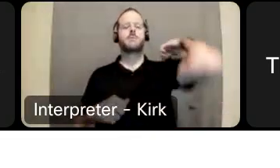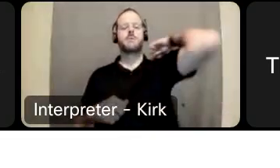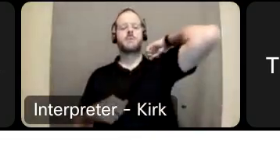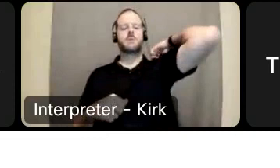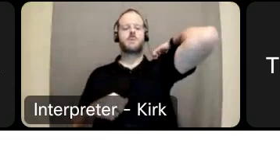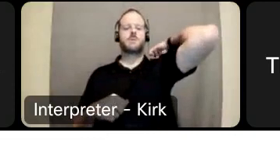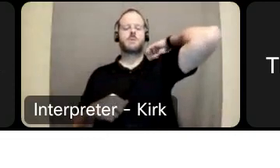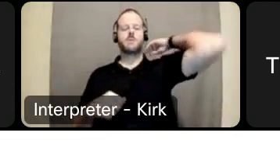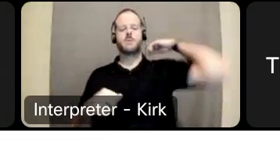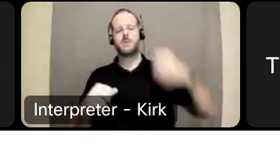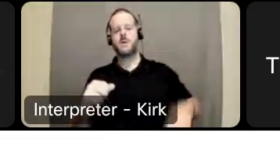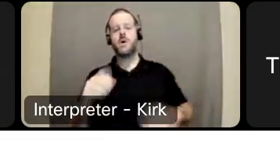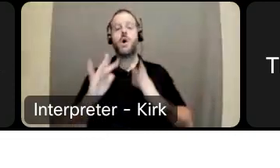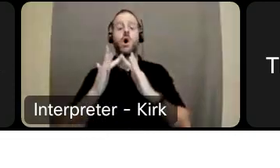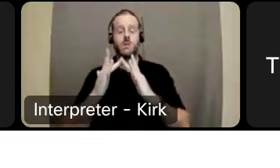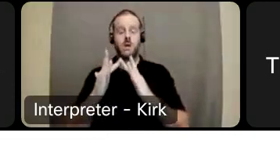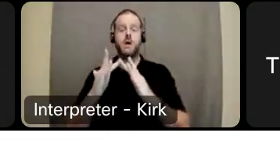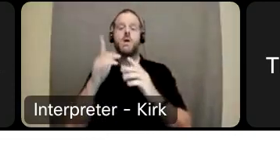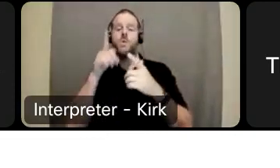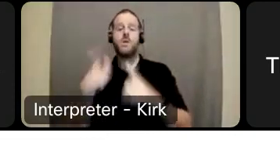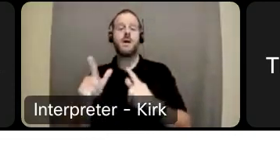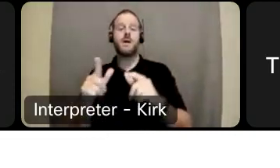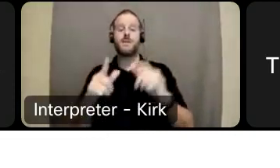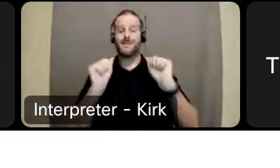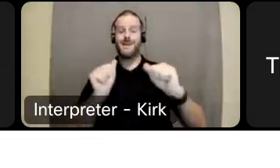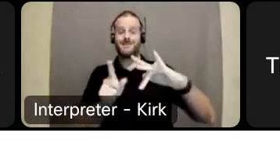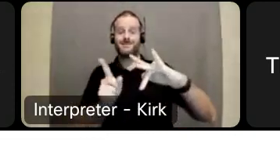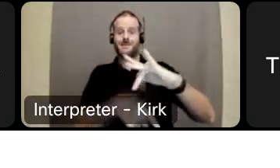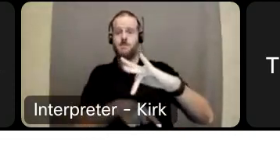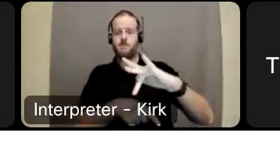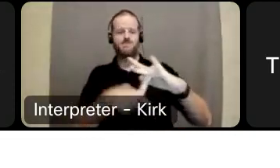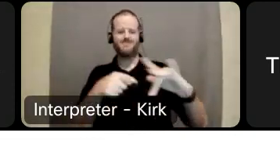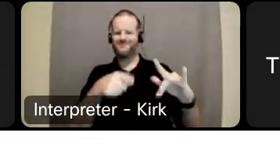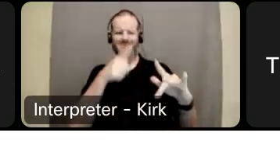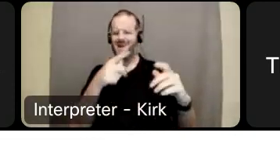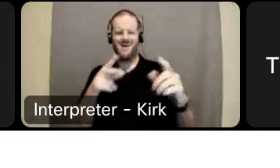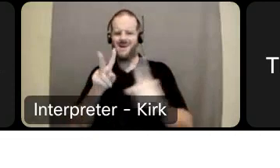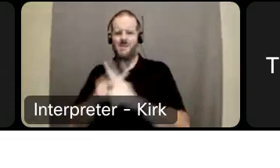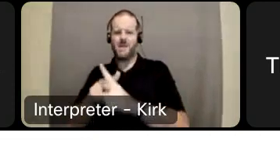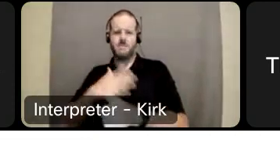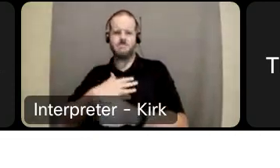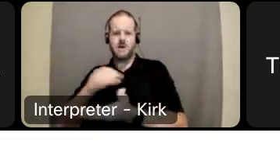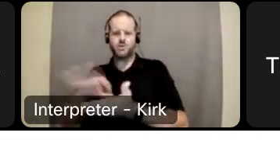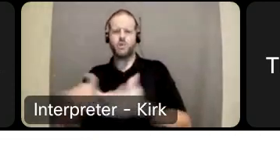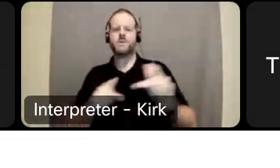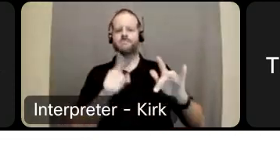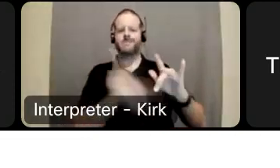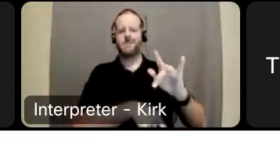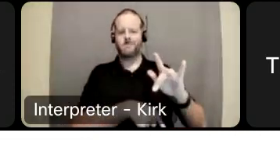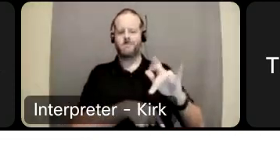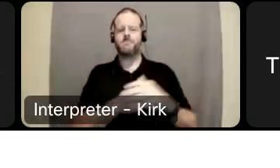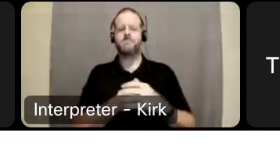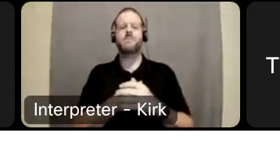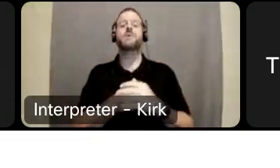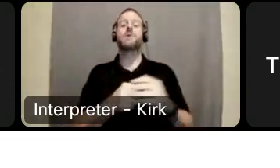format allows for sections and questions to be skipped when they don't pertain to a particular student. So we'll often have questions